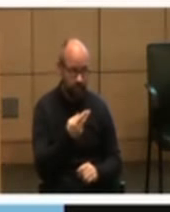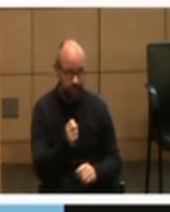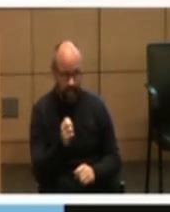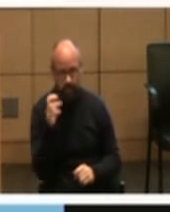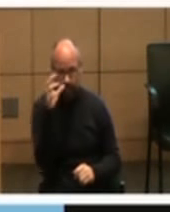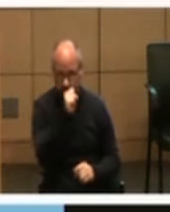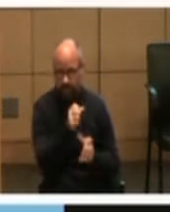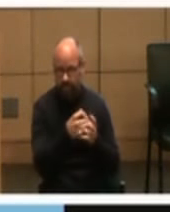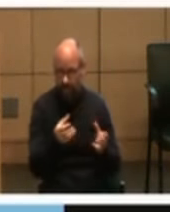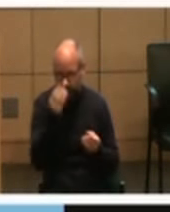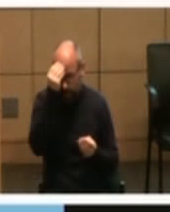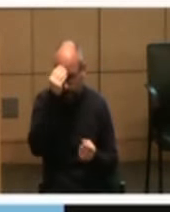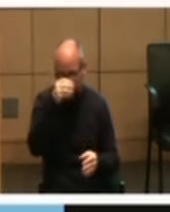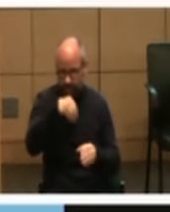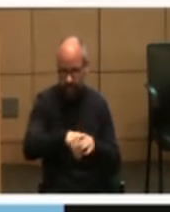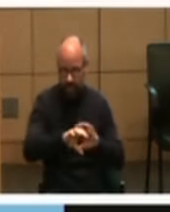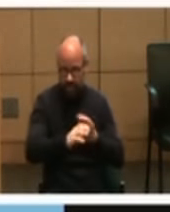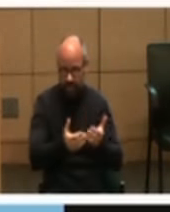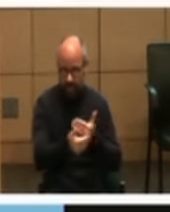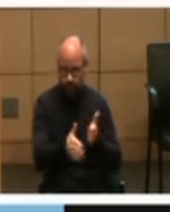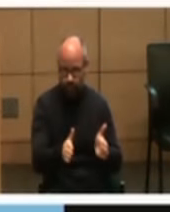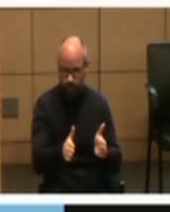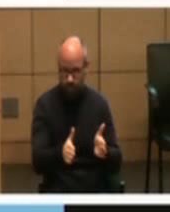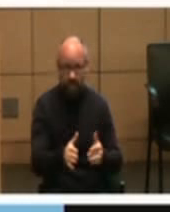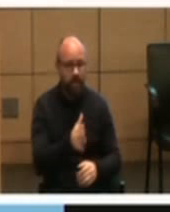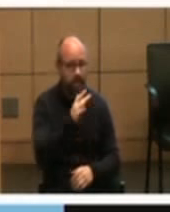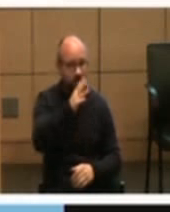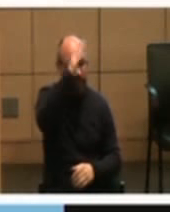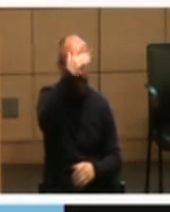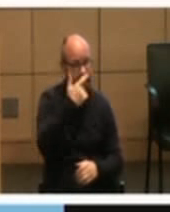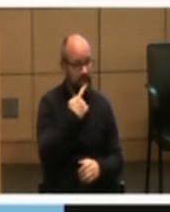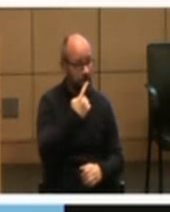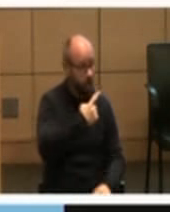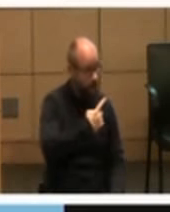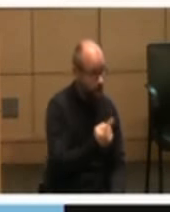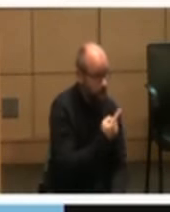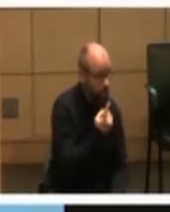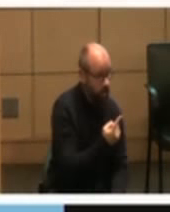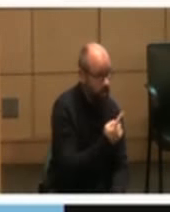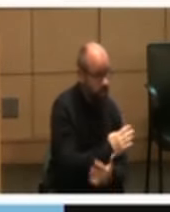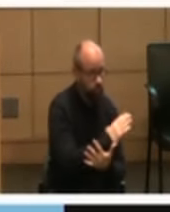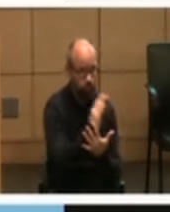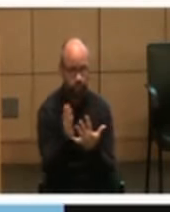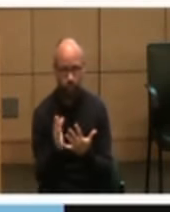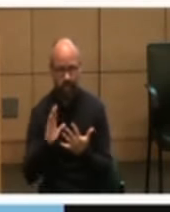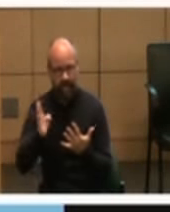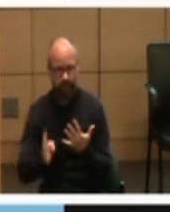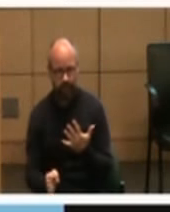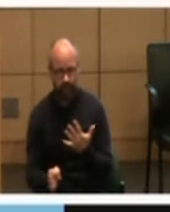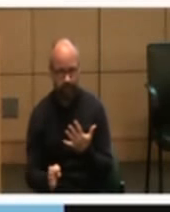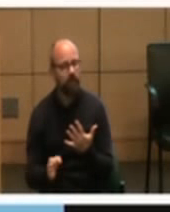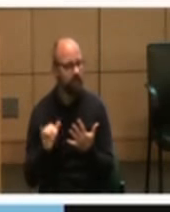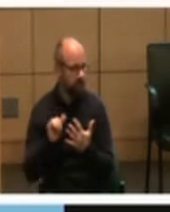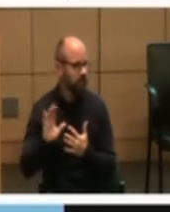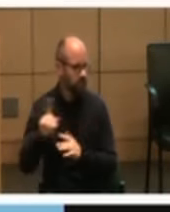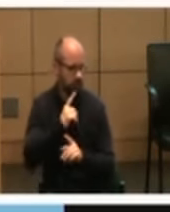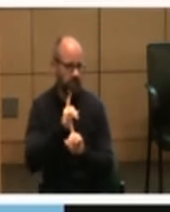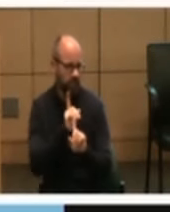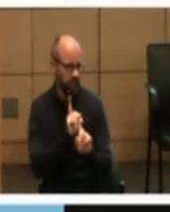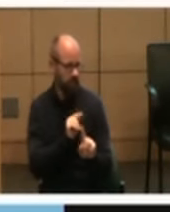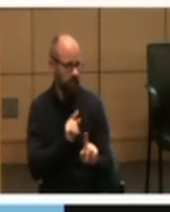in the classroom. The parent would rate that from always to never. And so those types of questions are completed, and we calculate a